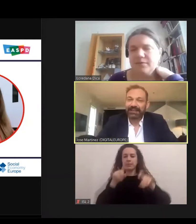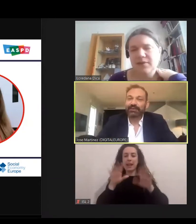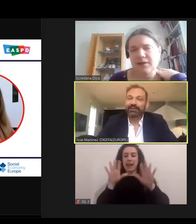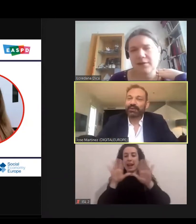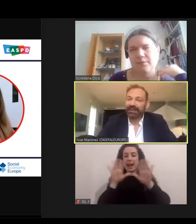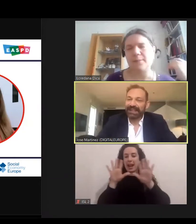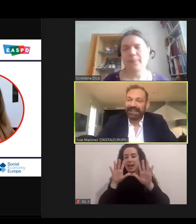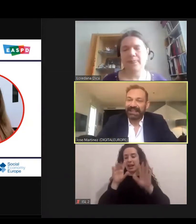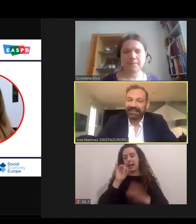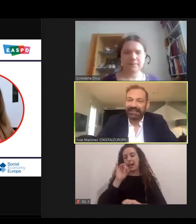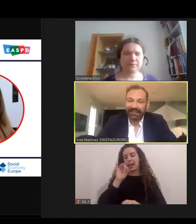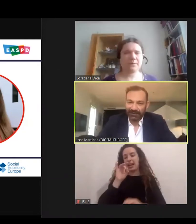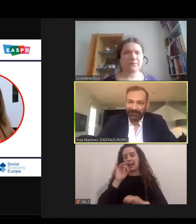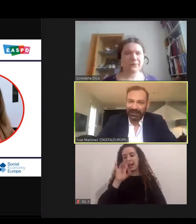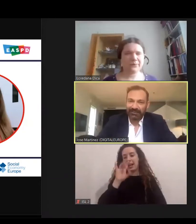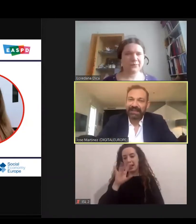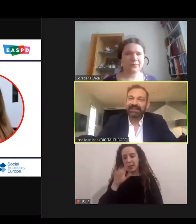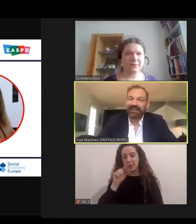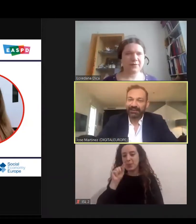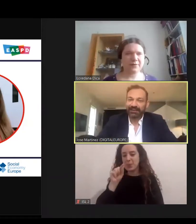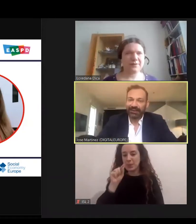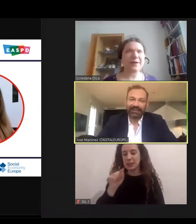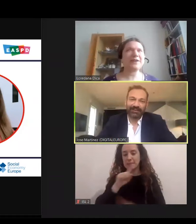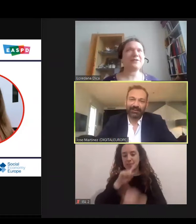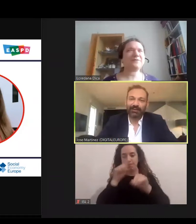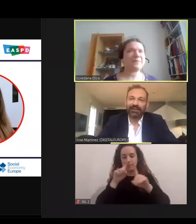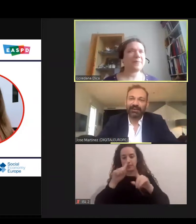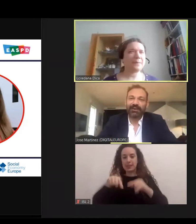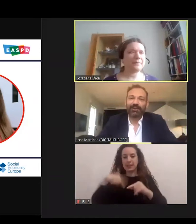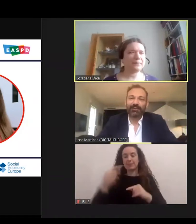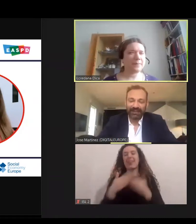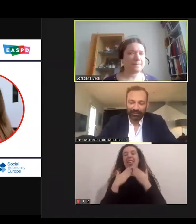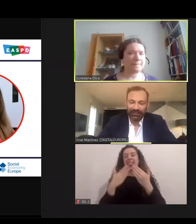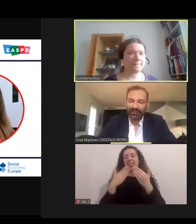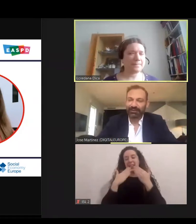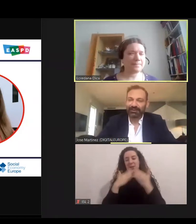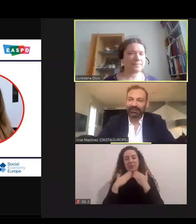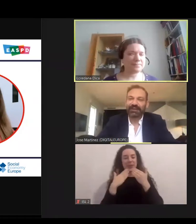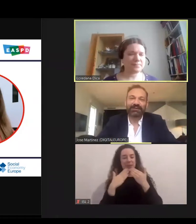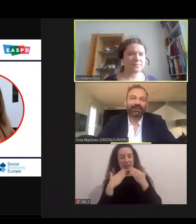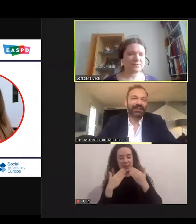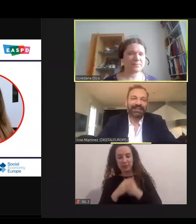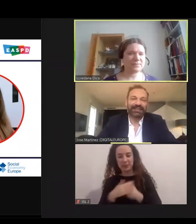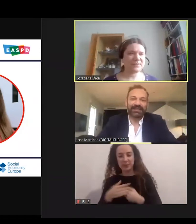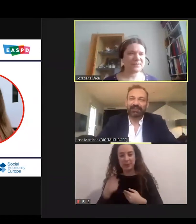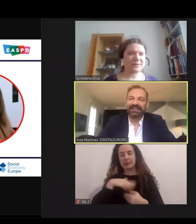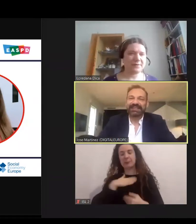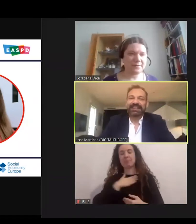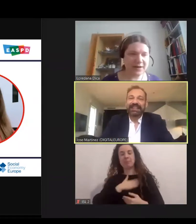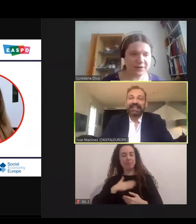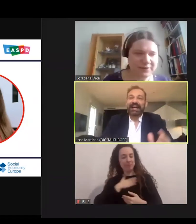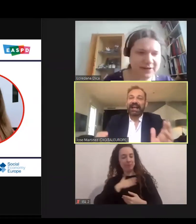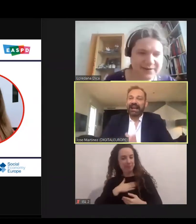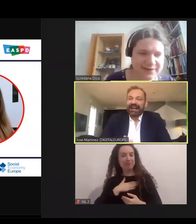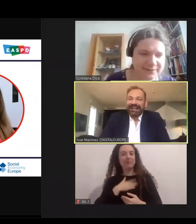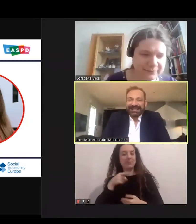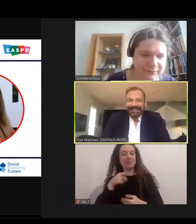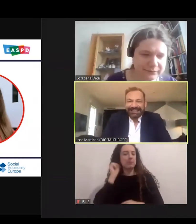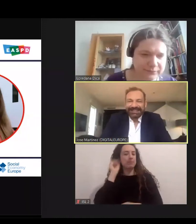so helpful when I could do that. I followed also online 1 week a language